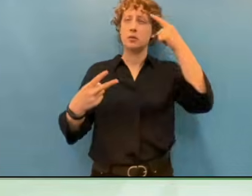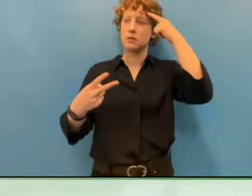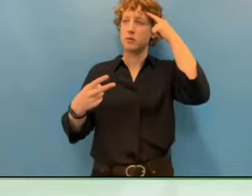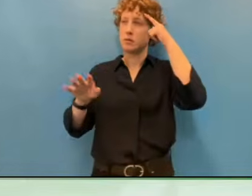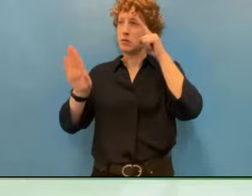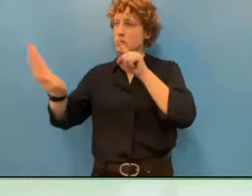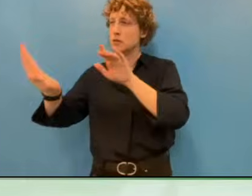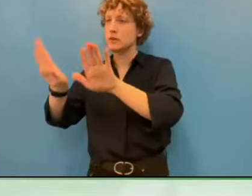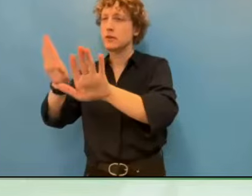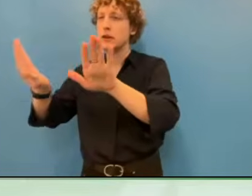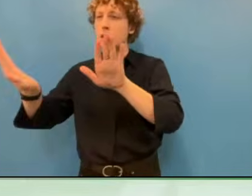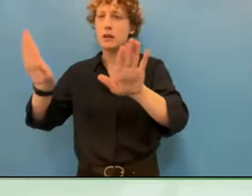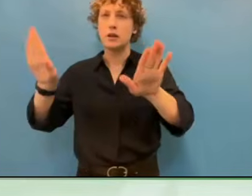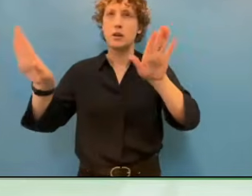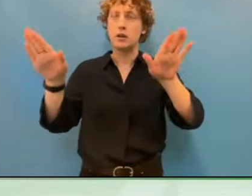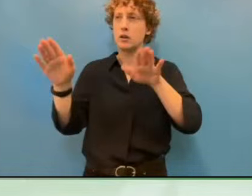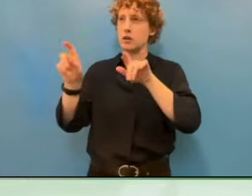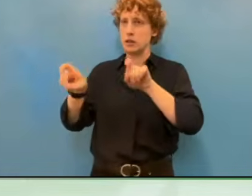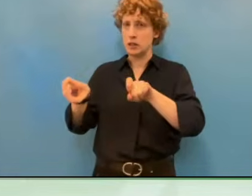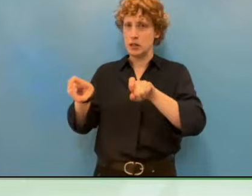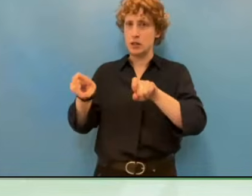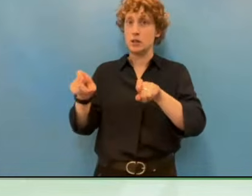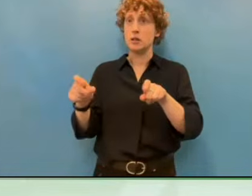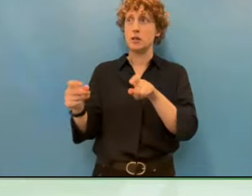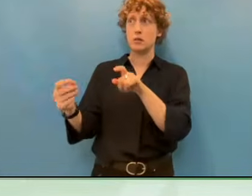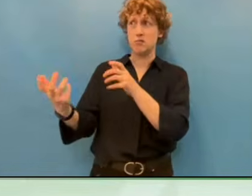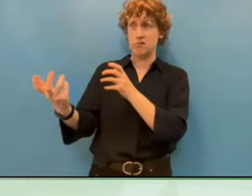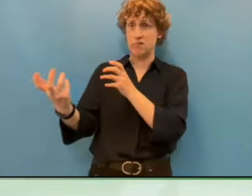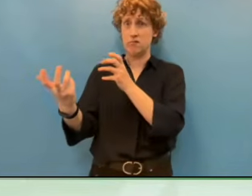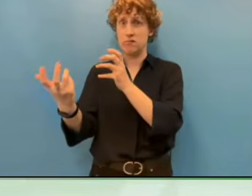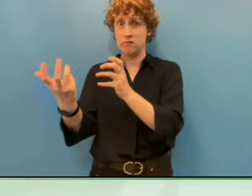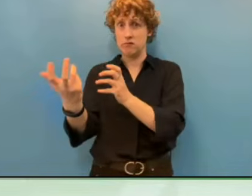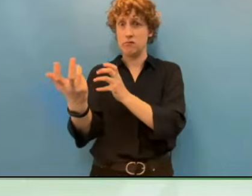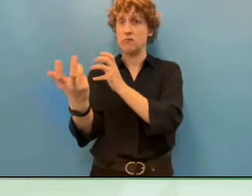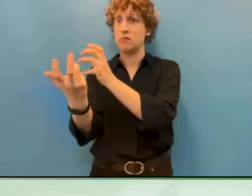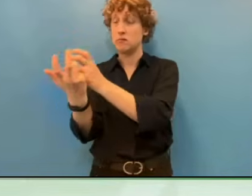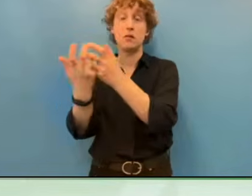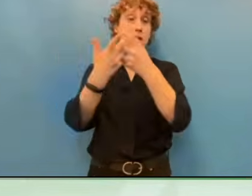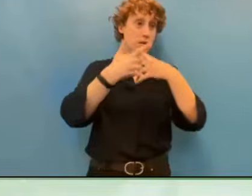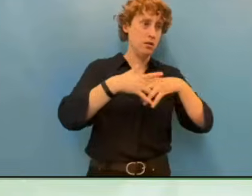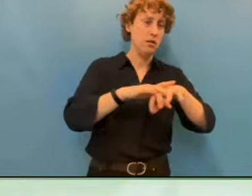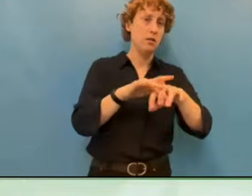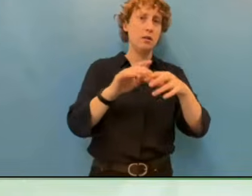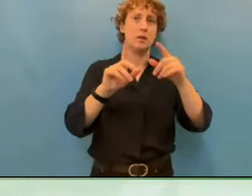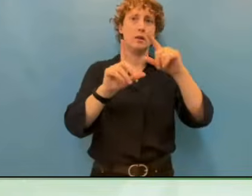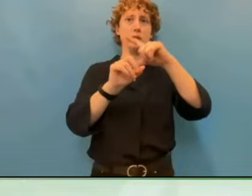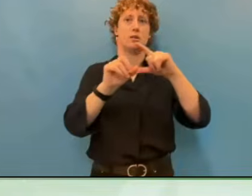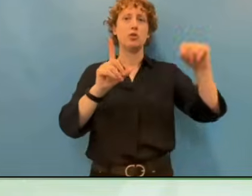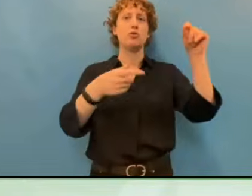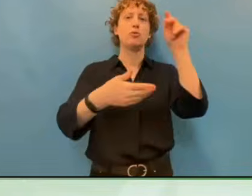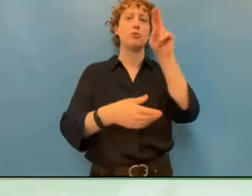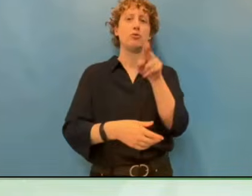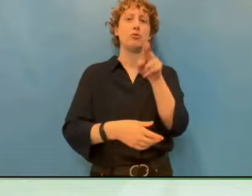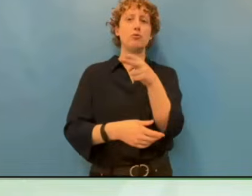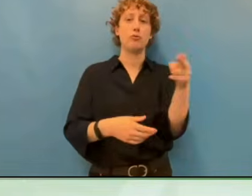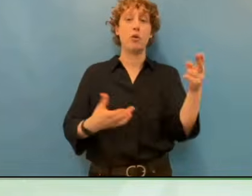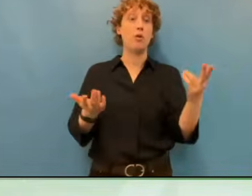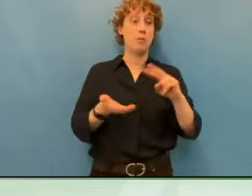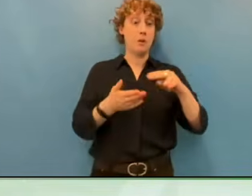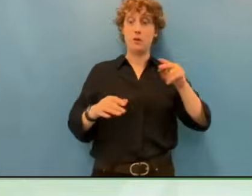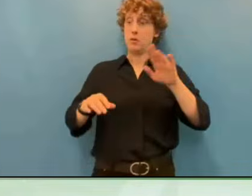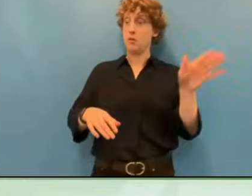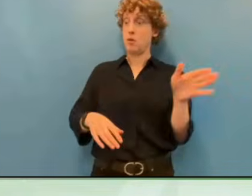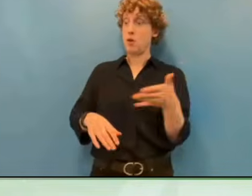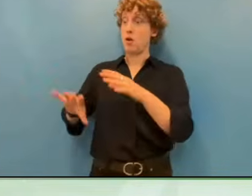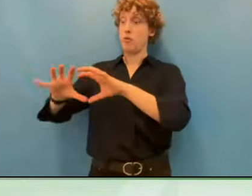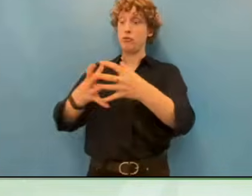the design of digital euro as such, so that also other groups can benefit of this. This is the one. So the availability or